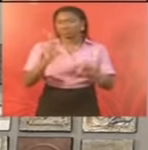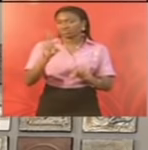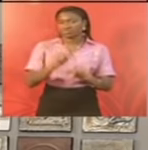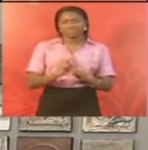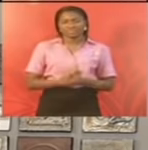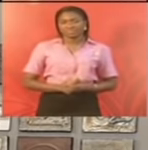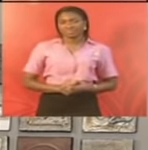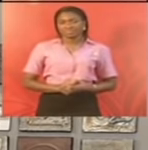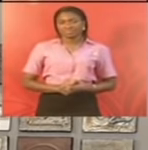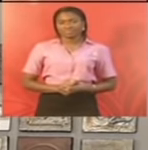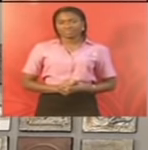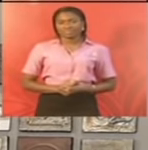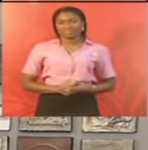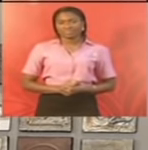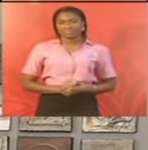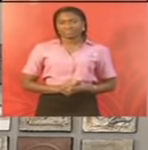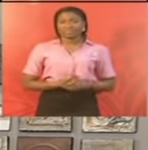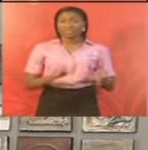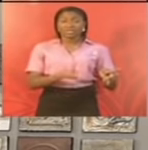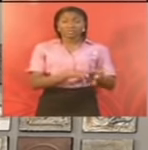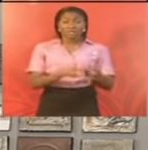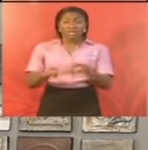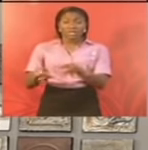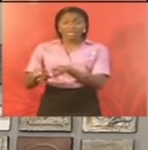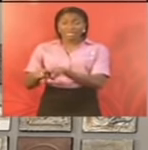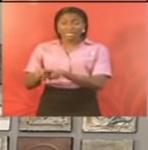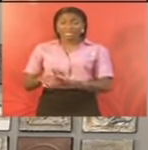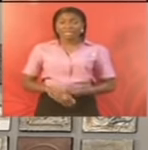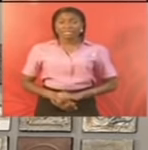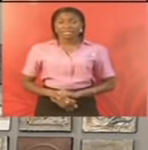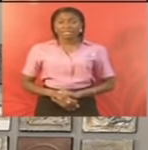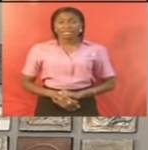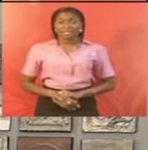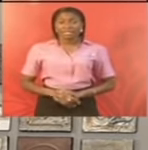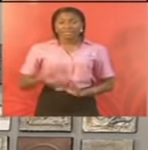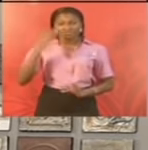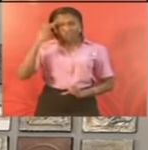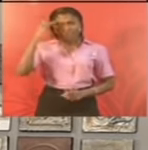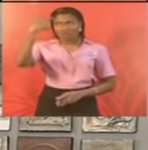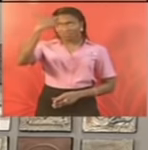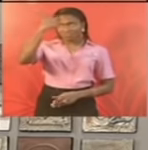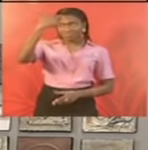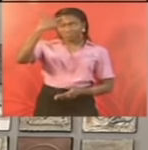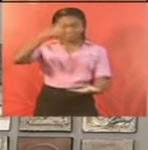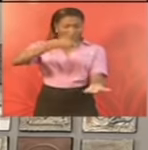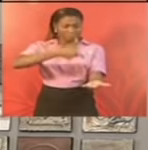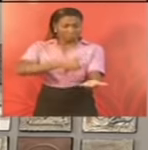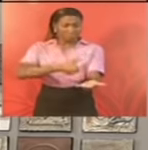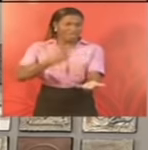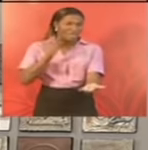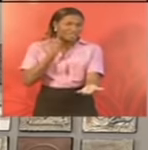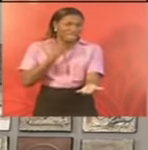important. With regard to the handheld and other temperature scanners, while